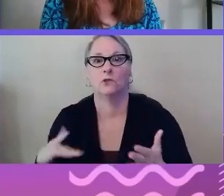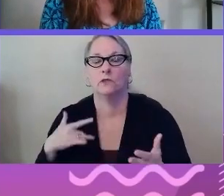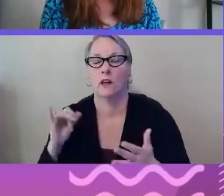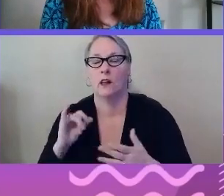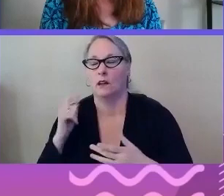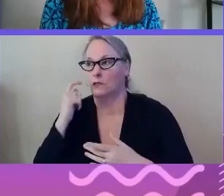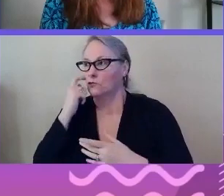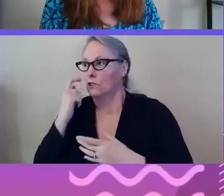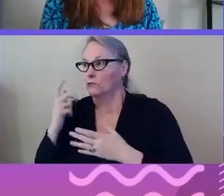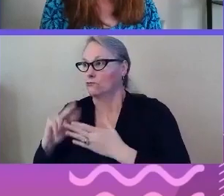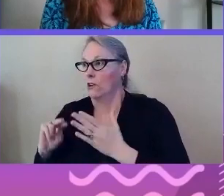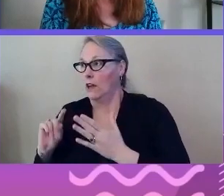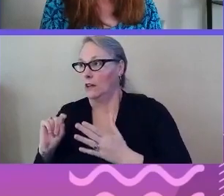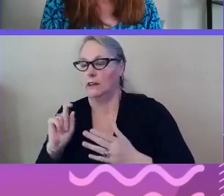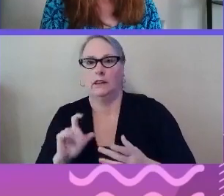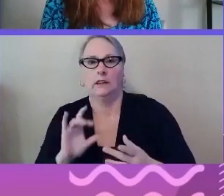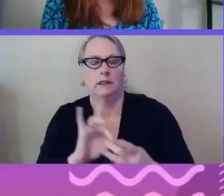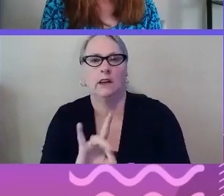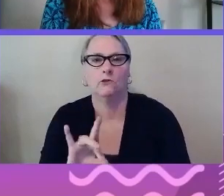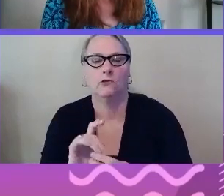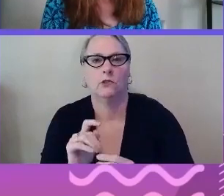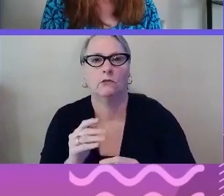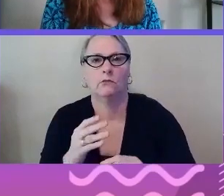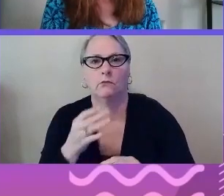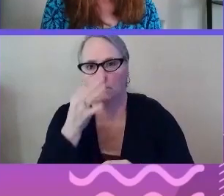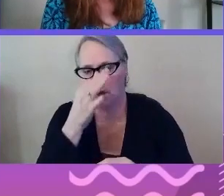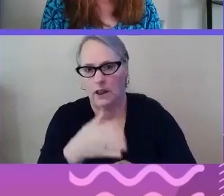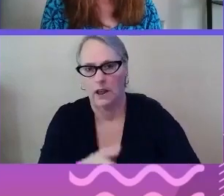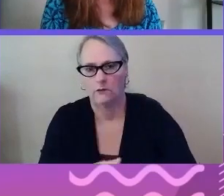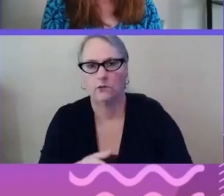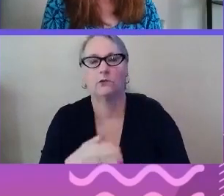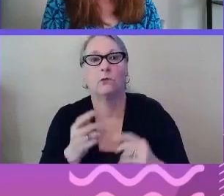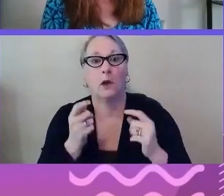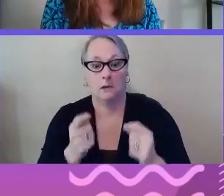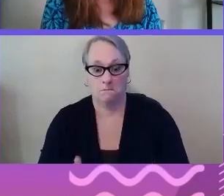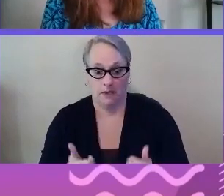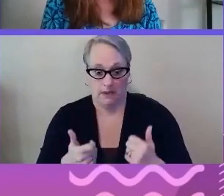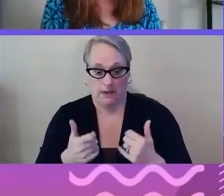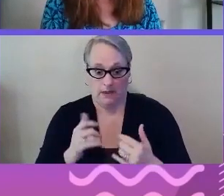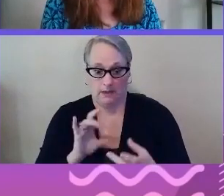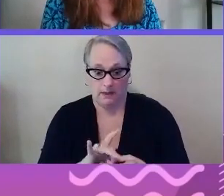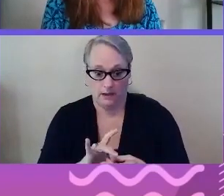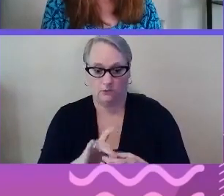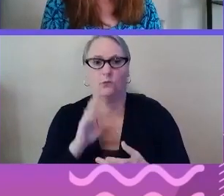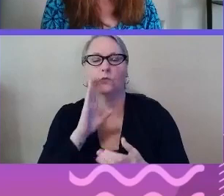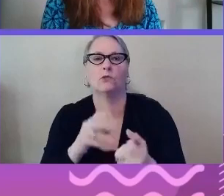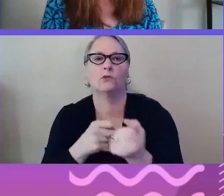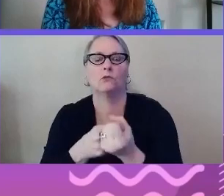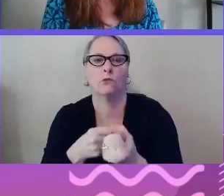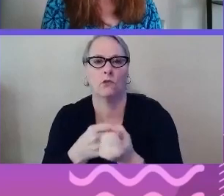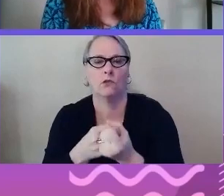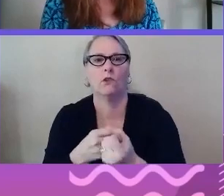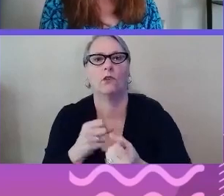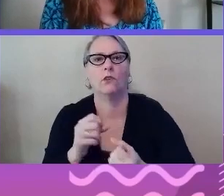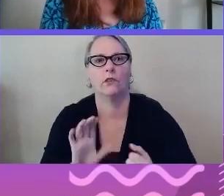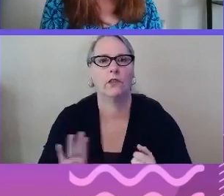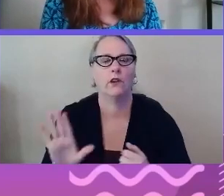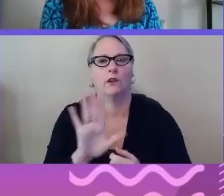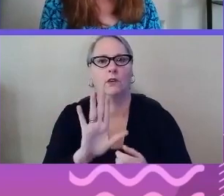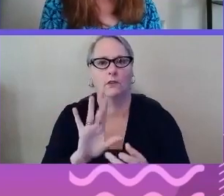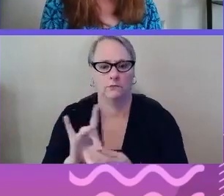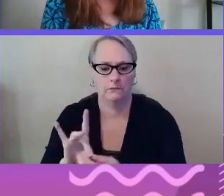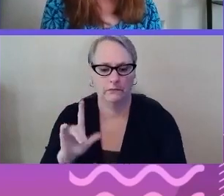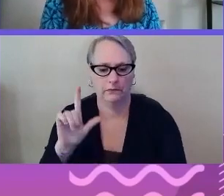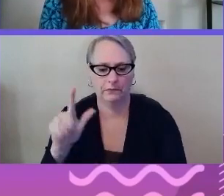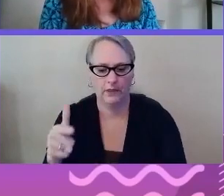right now. And then having the immediate connection can also then help support them make other connections that happen later in their lives.